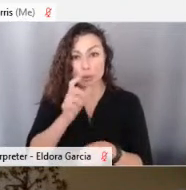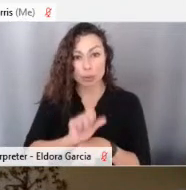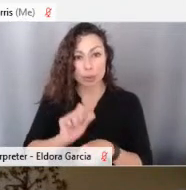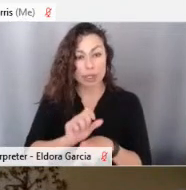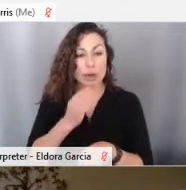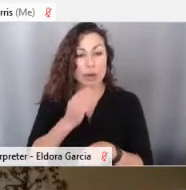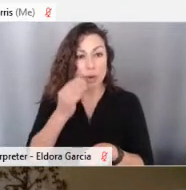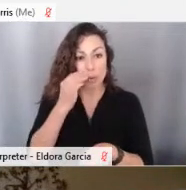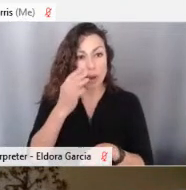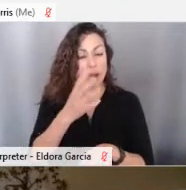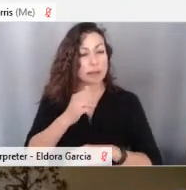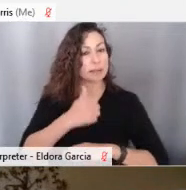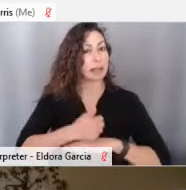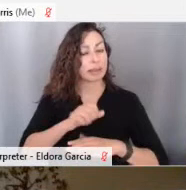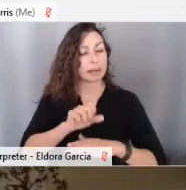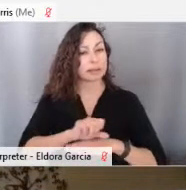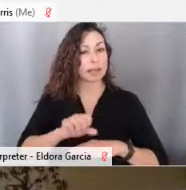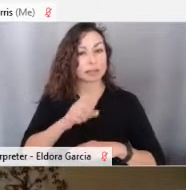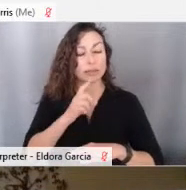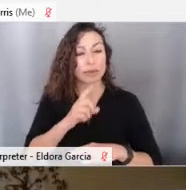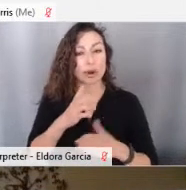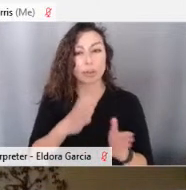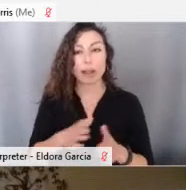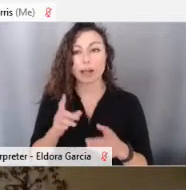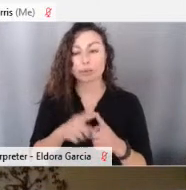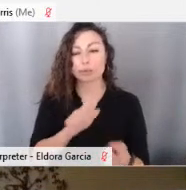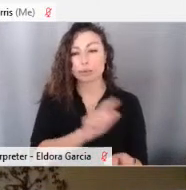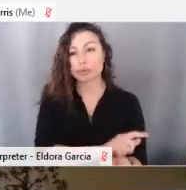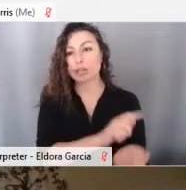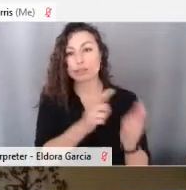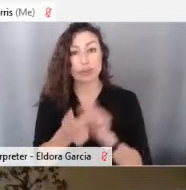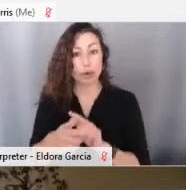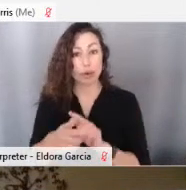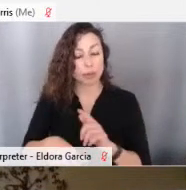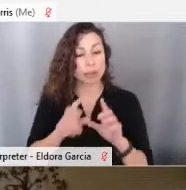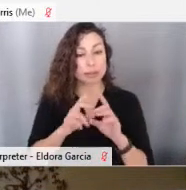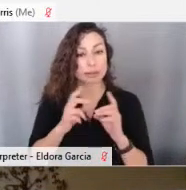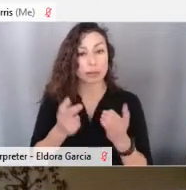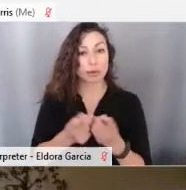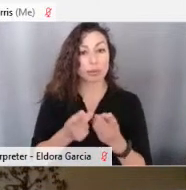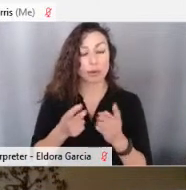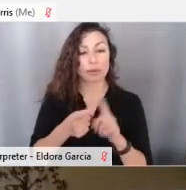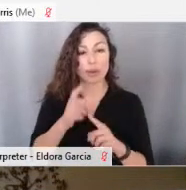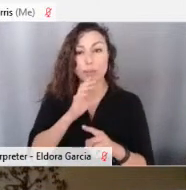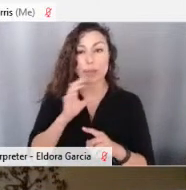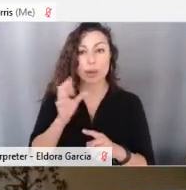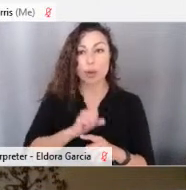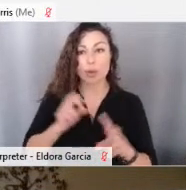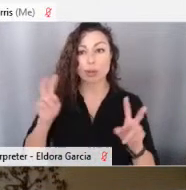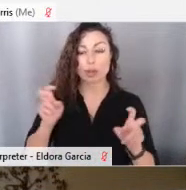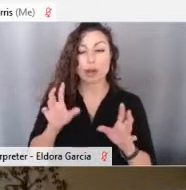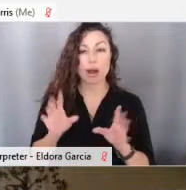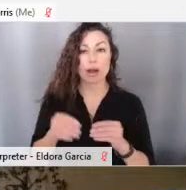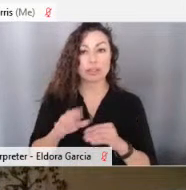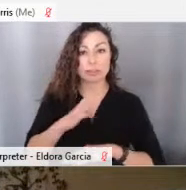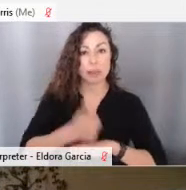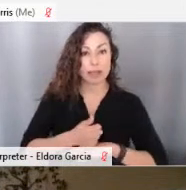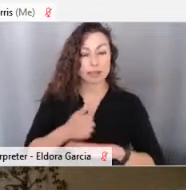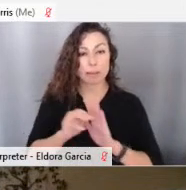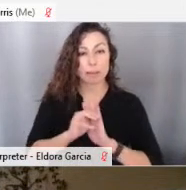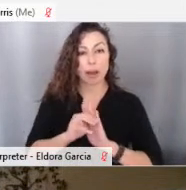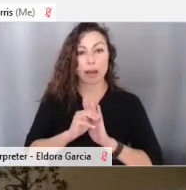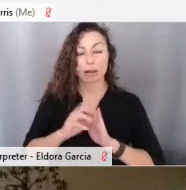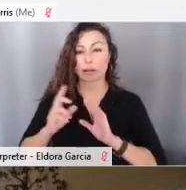the stage for a plan to transform the department from the old office-based model of the